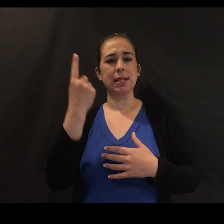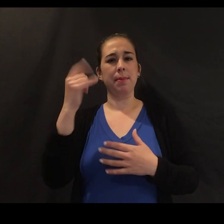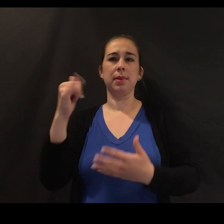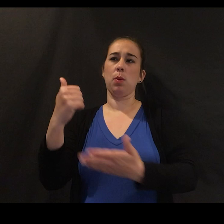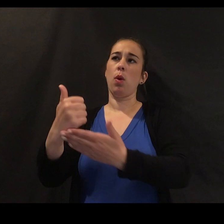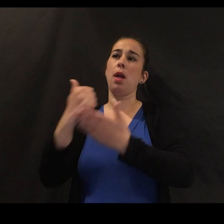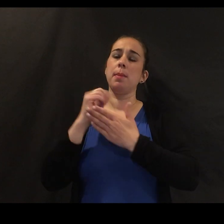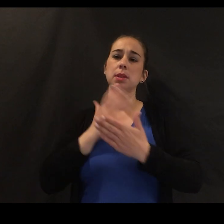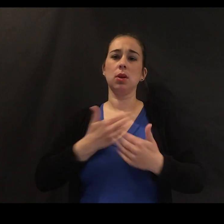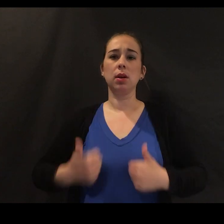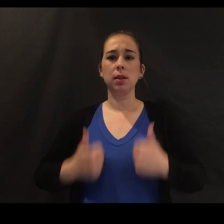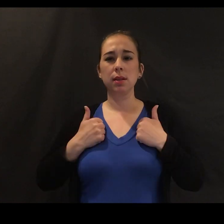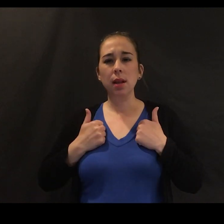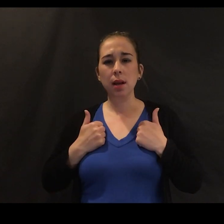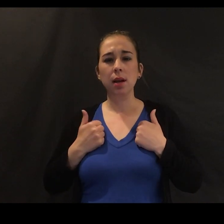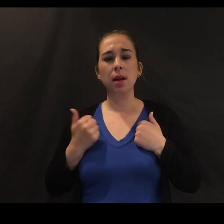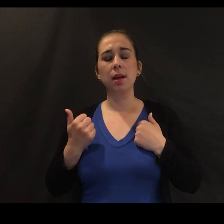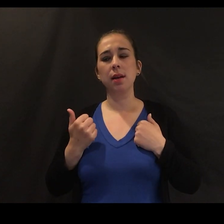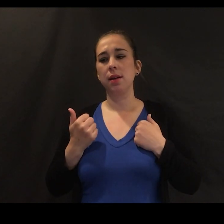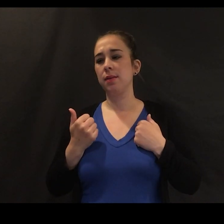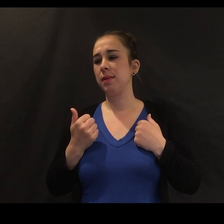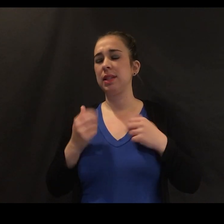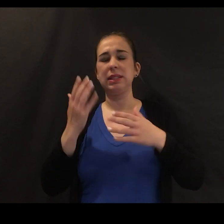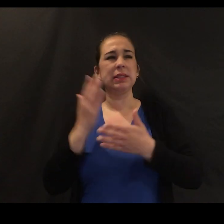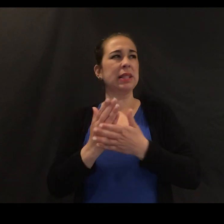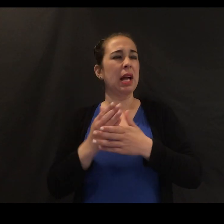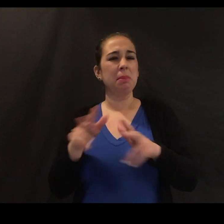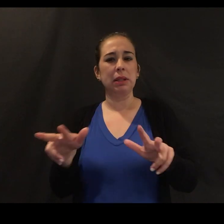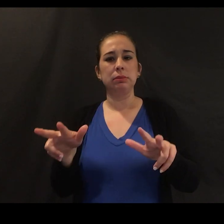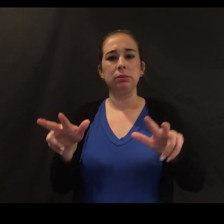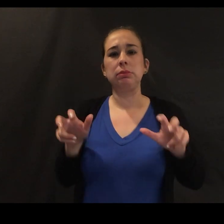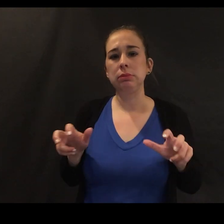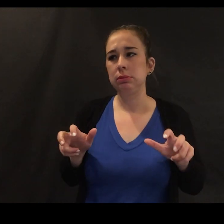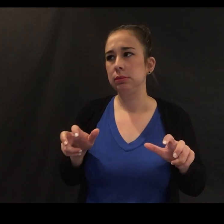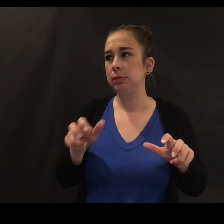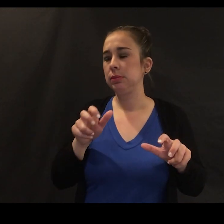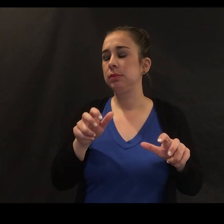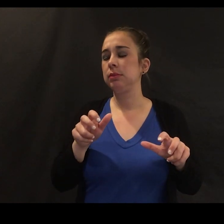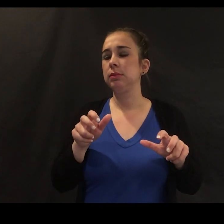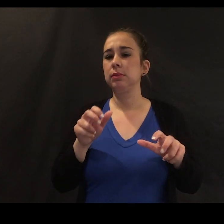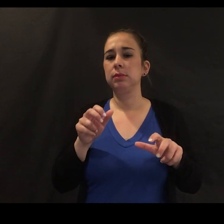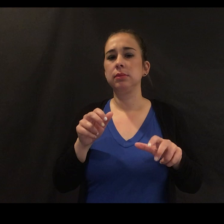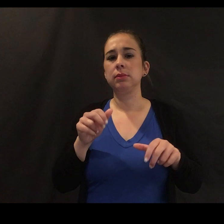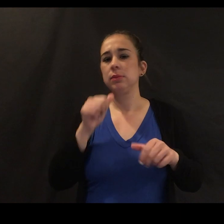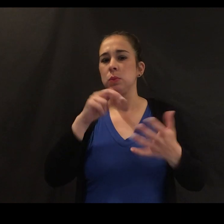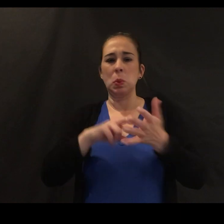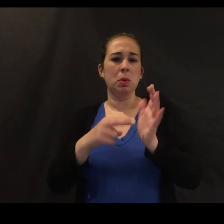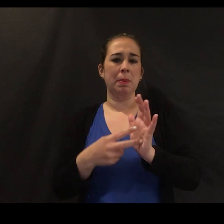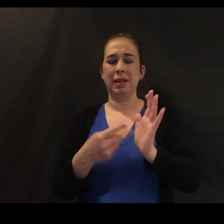to get past stinginess and giving. I'm not just talking about finances here.